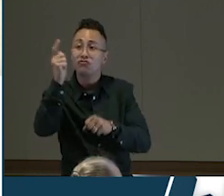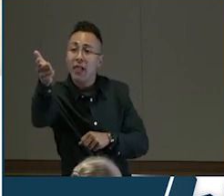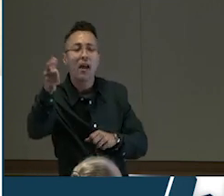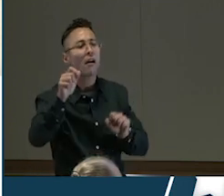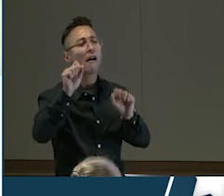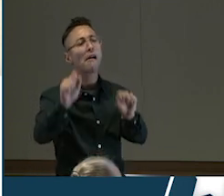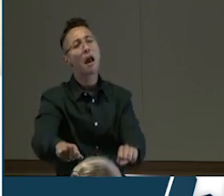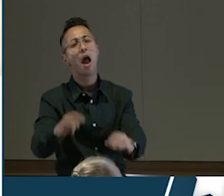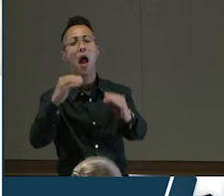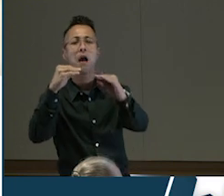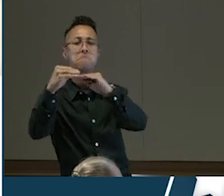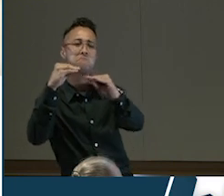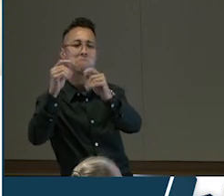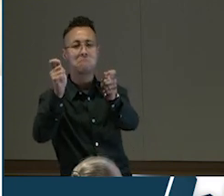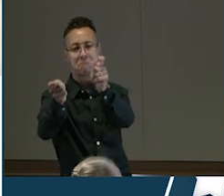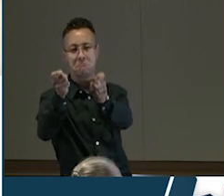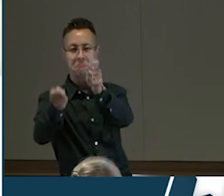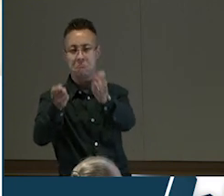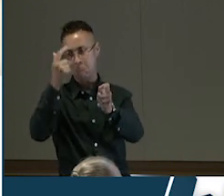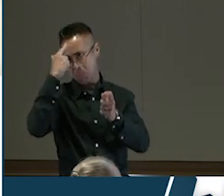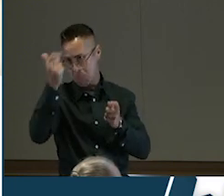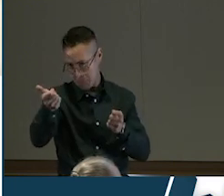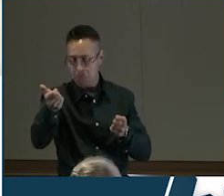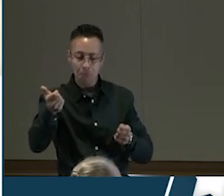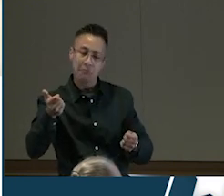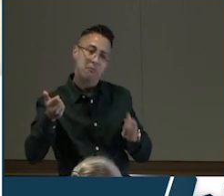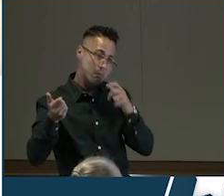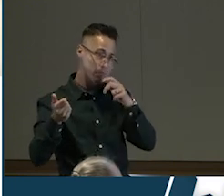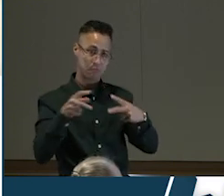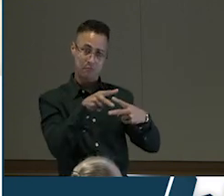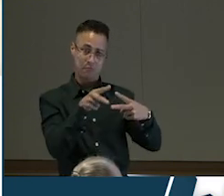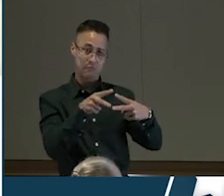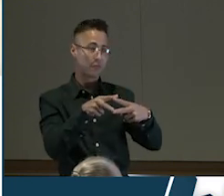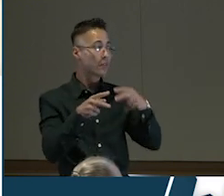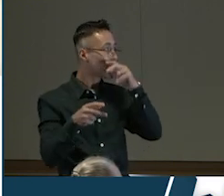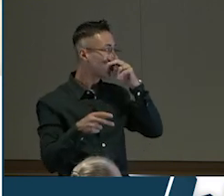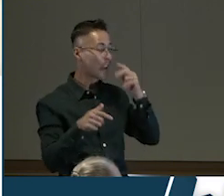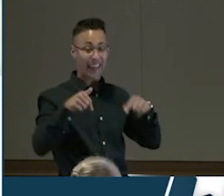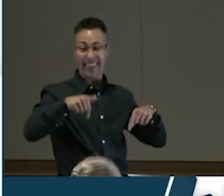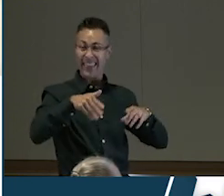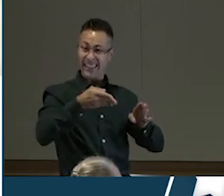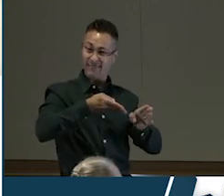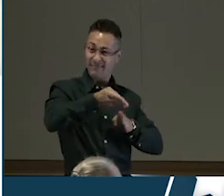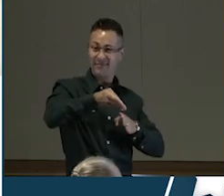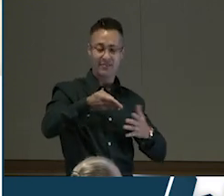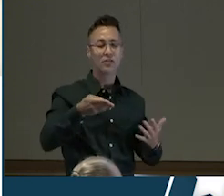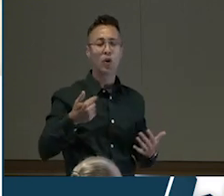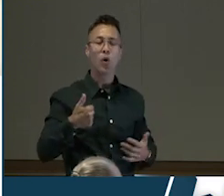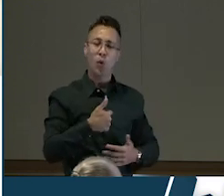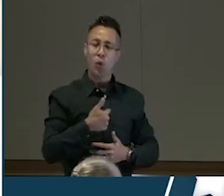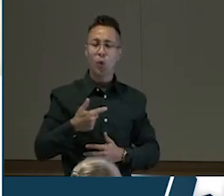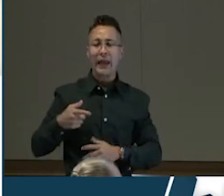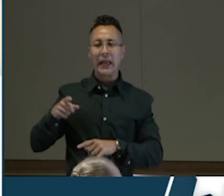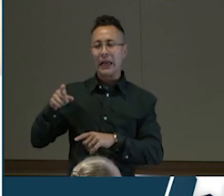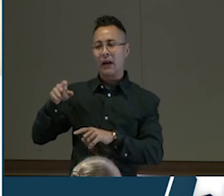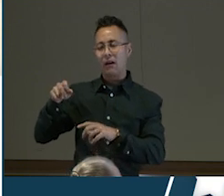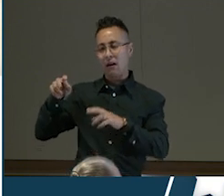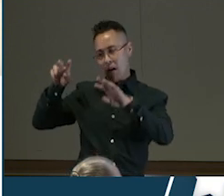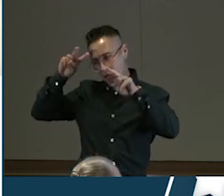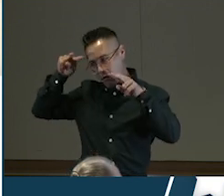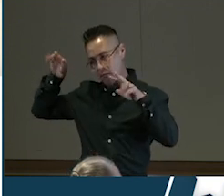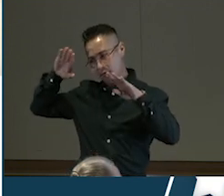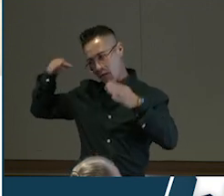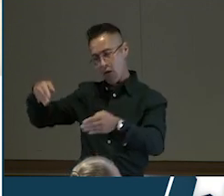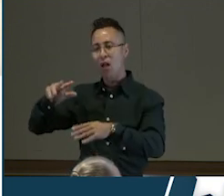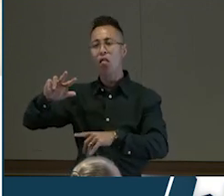those documents while you still want to, right? And either way, in this space, we're looking at a third-party special needs trust versus